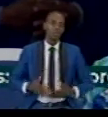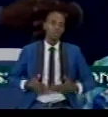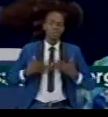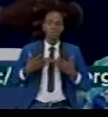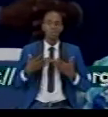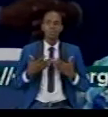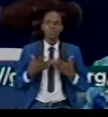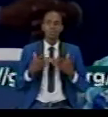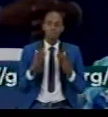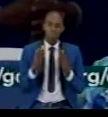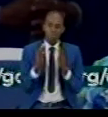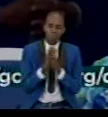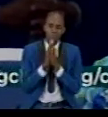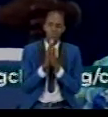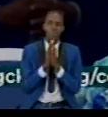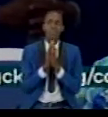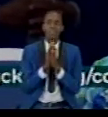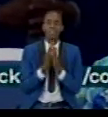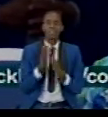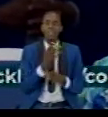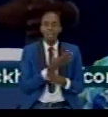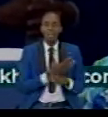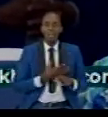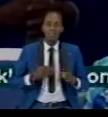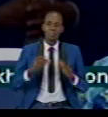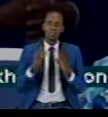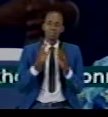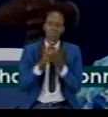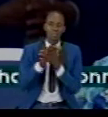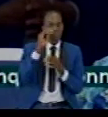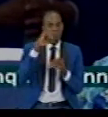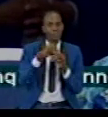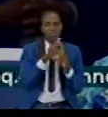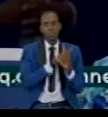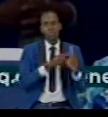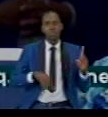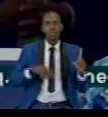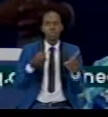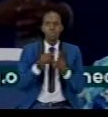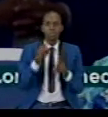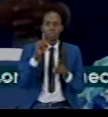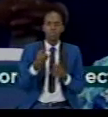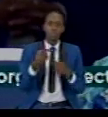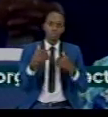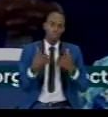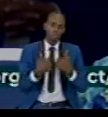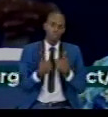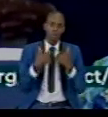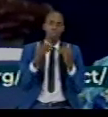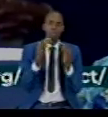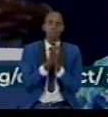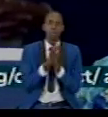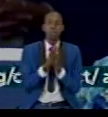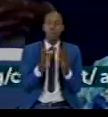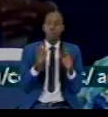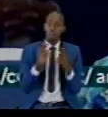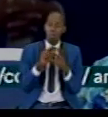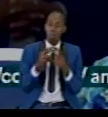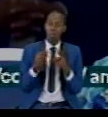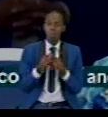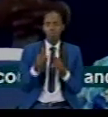force them up the power or go to them about encourage them and speak to them the pastor have prayed believe the world